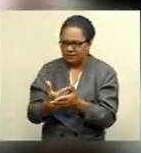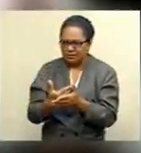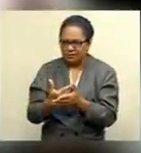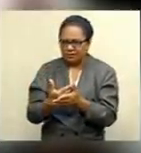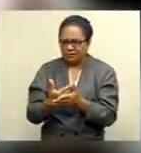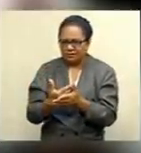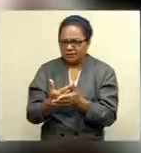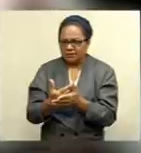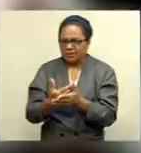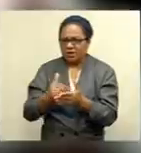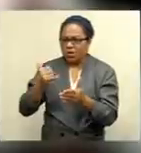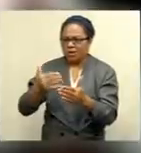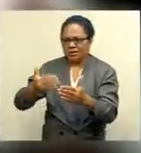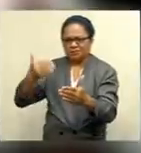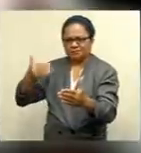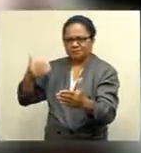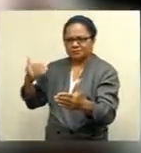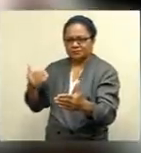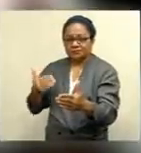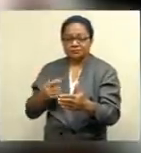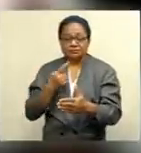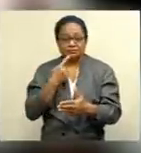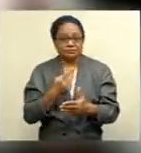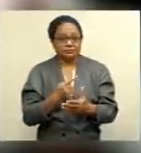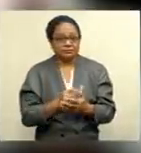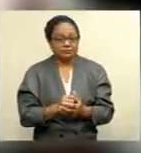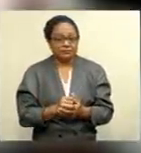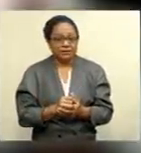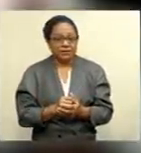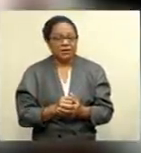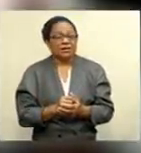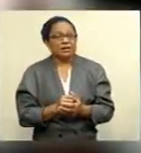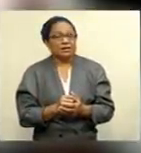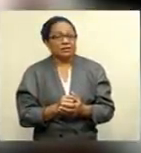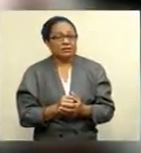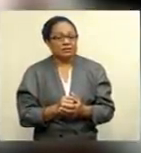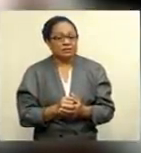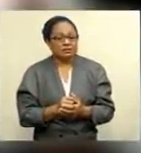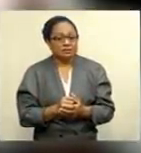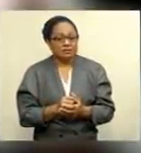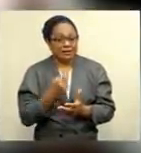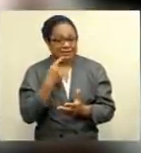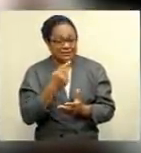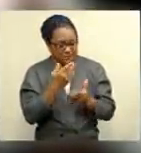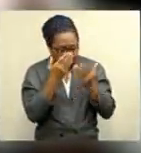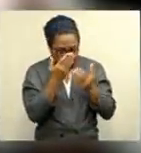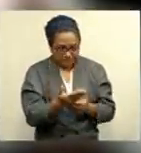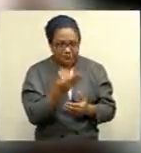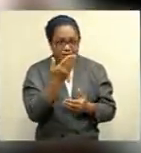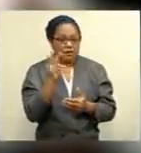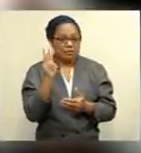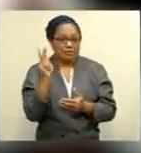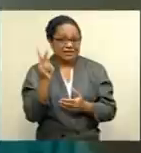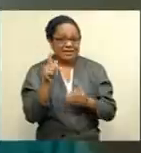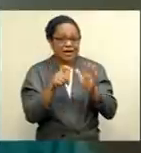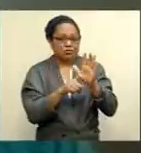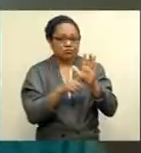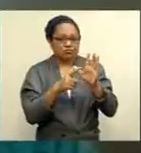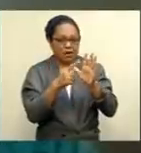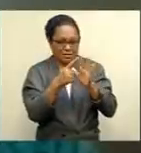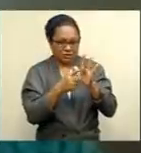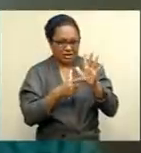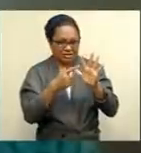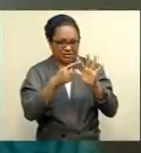going back historically? Certainly acknowledge in particular Professor Rajesh Chandra, because he was the one